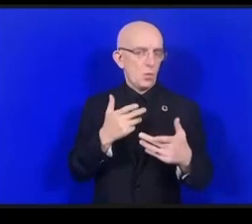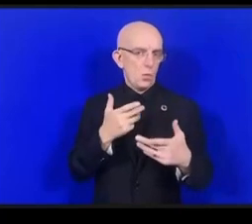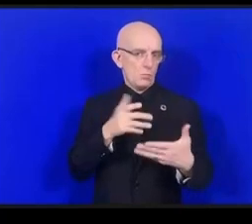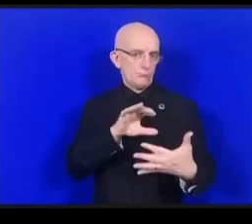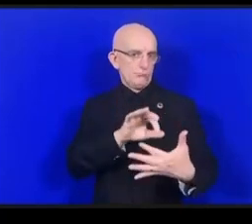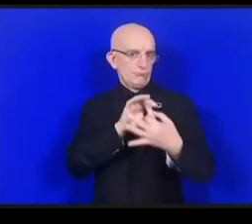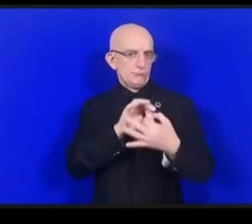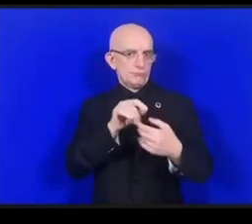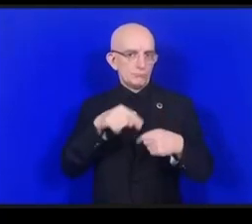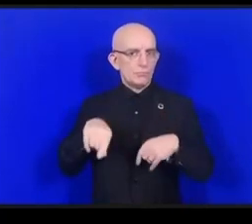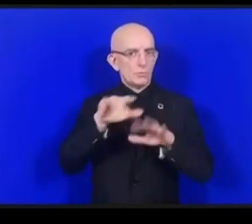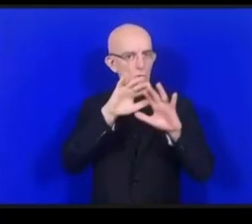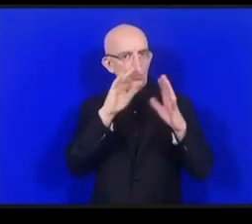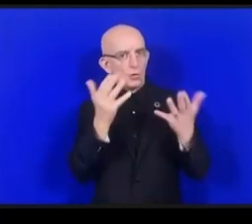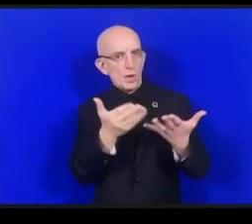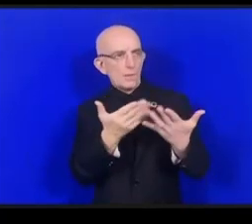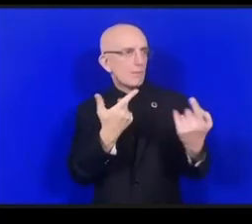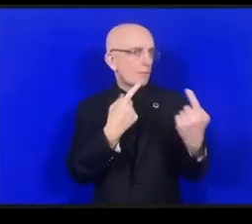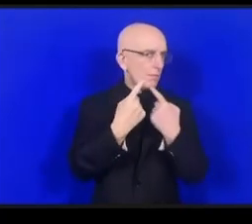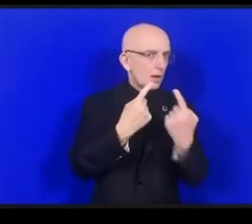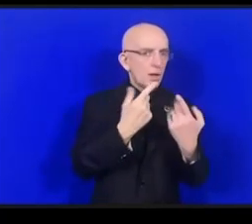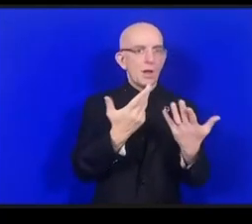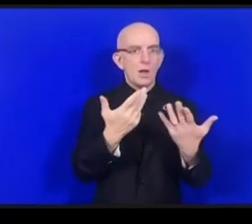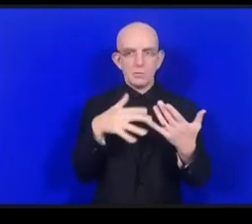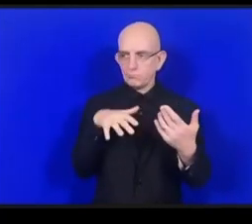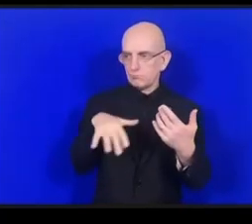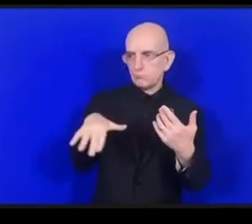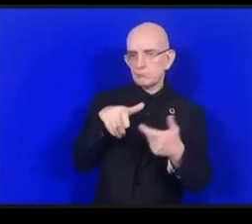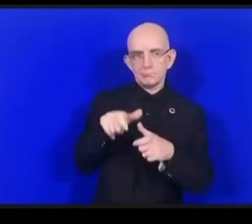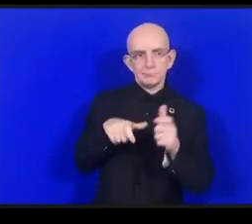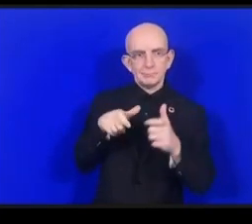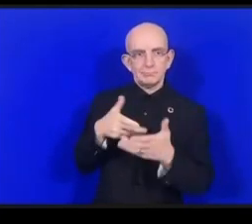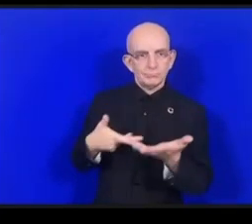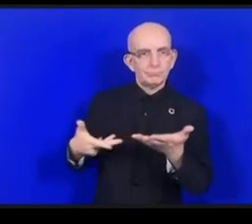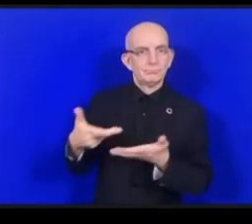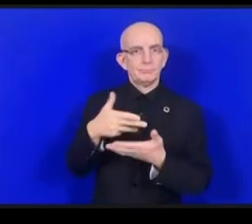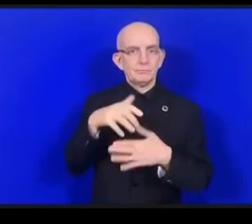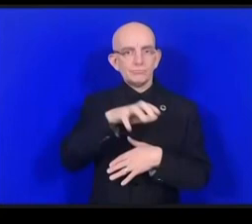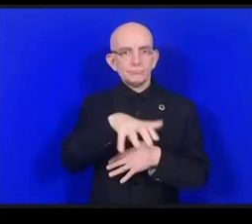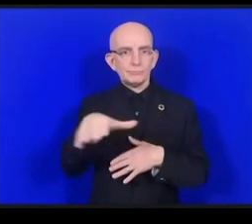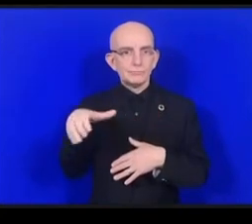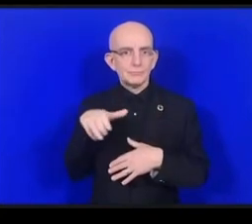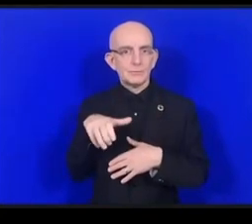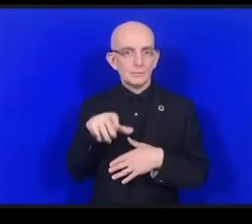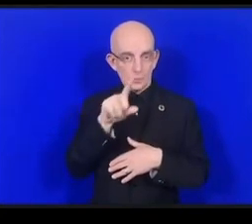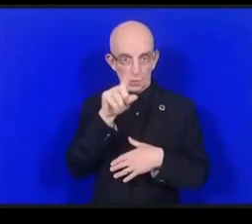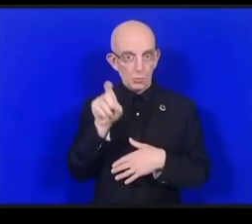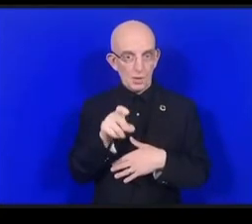we are from the different times of working together for the common goal. So